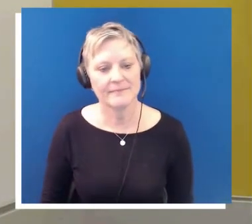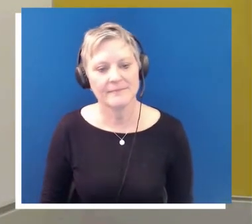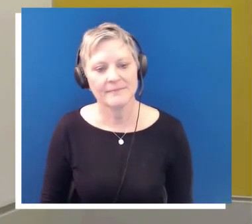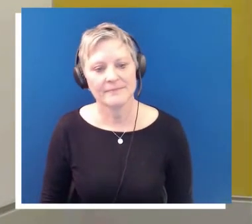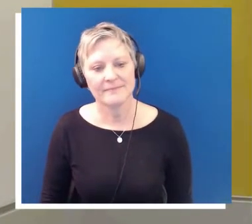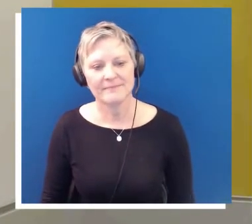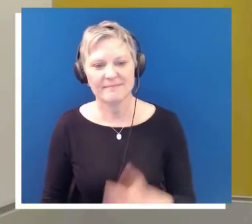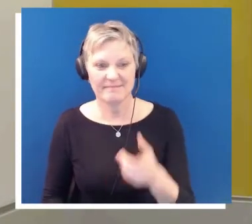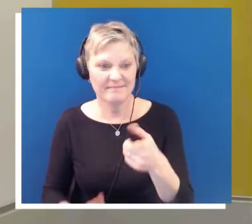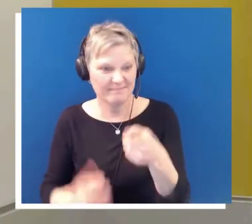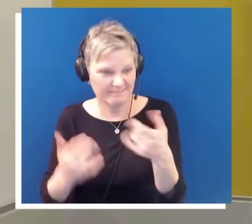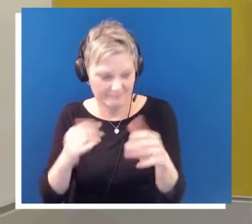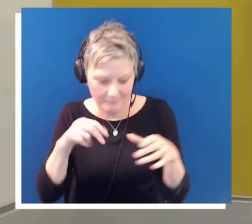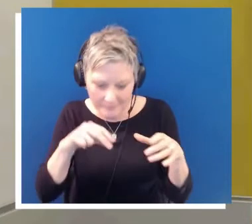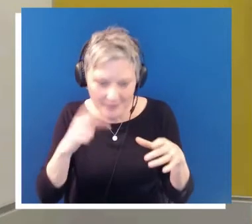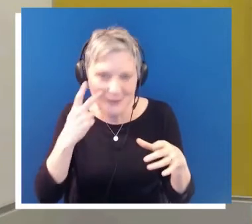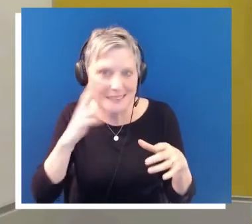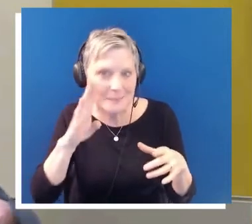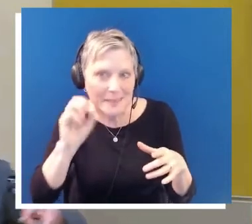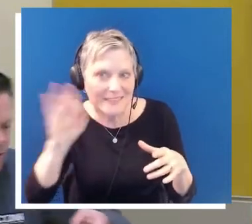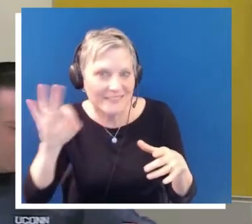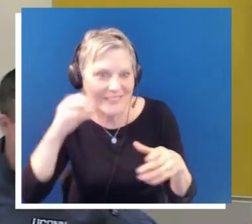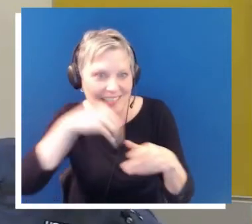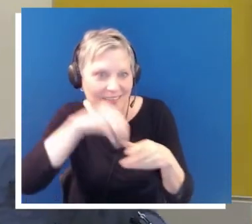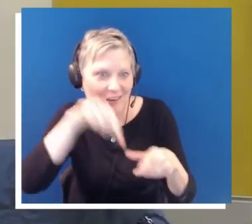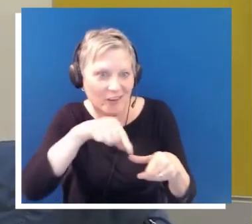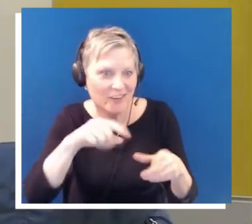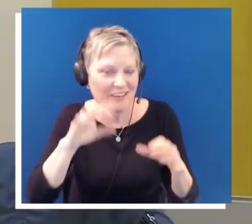You can see the beef right on there and all that good stuff.